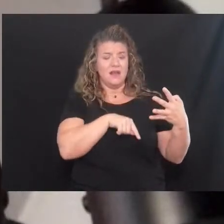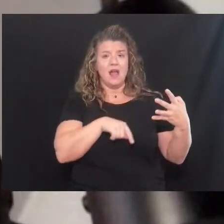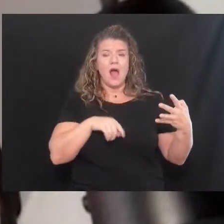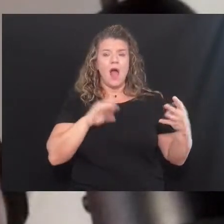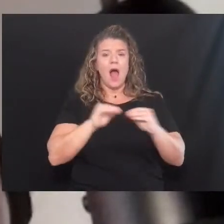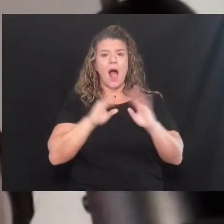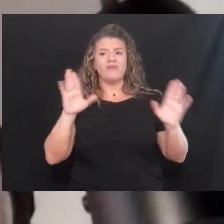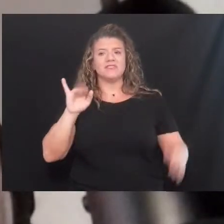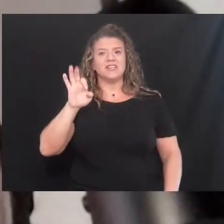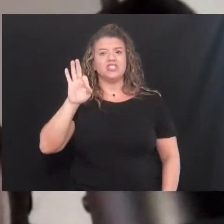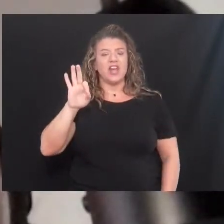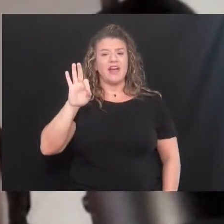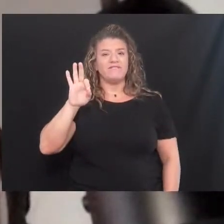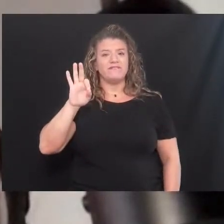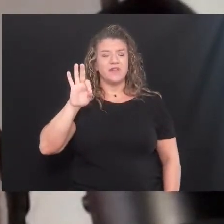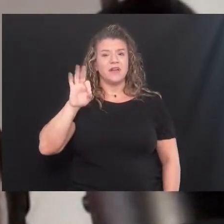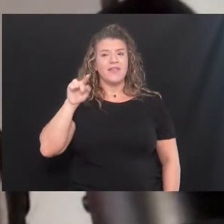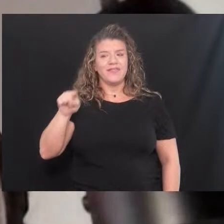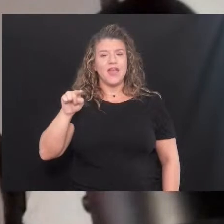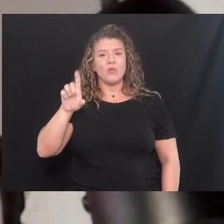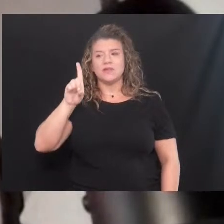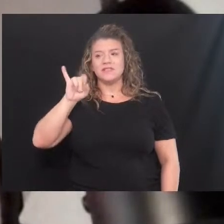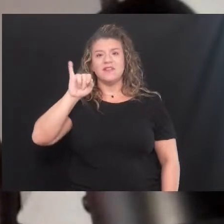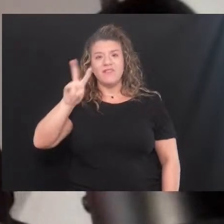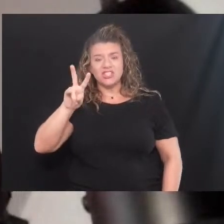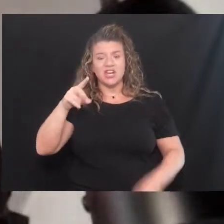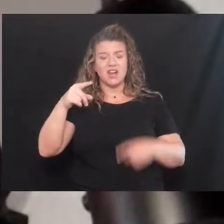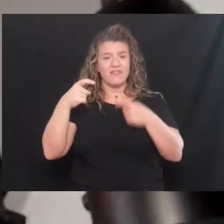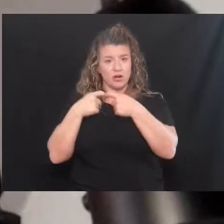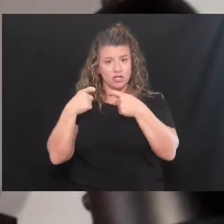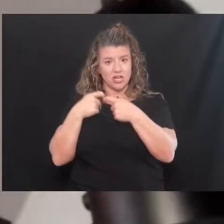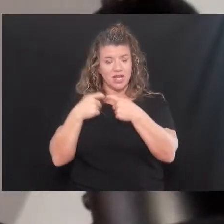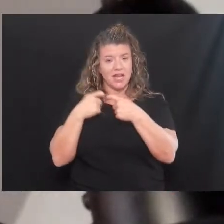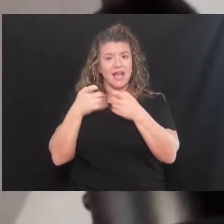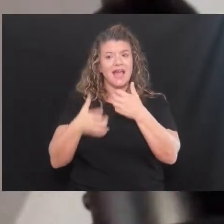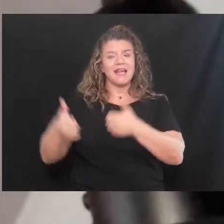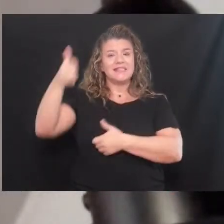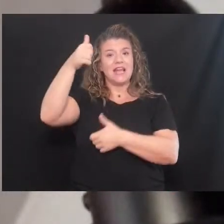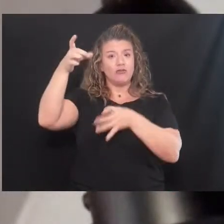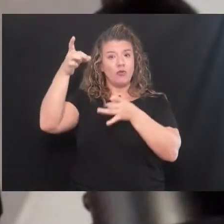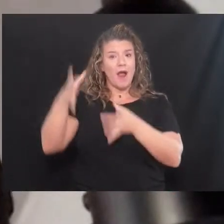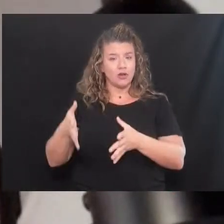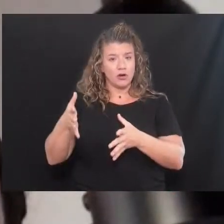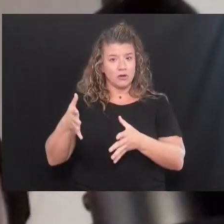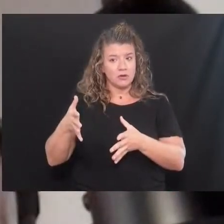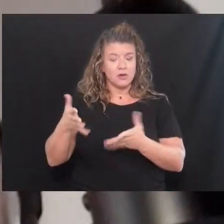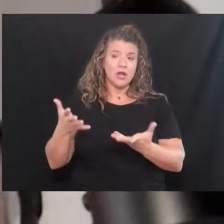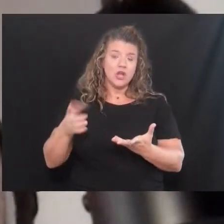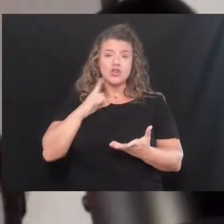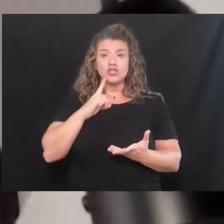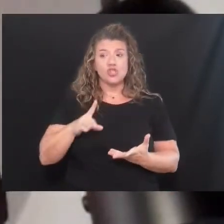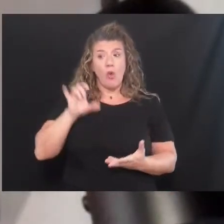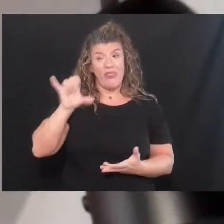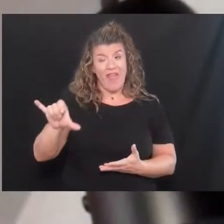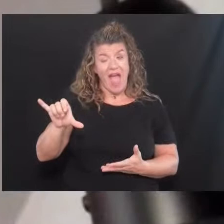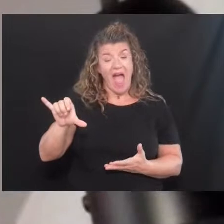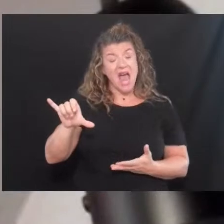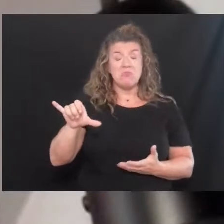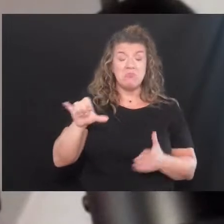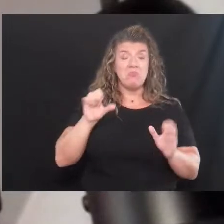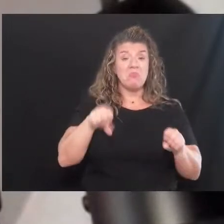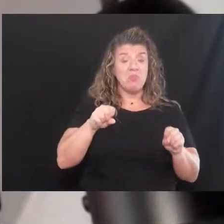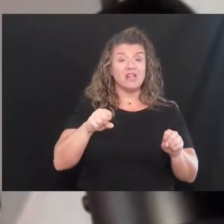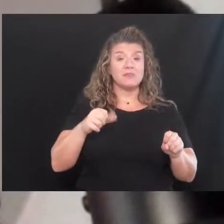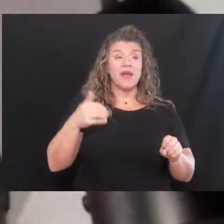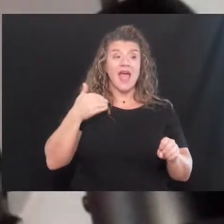used to be the Division of Energy Executive Director. So in that capacity, he certainly